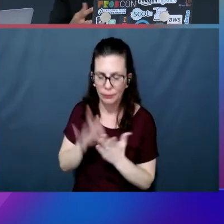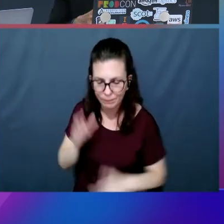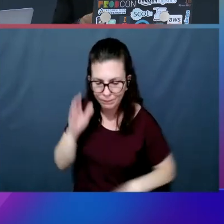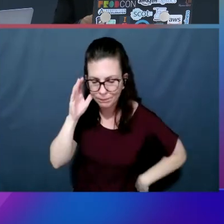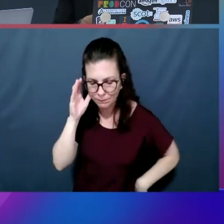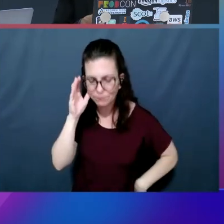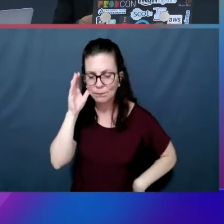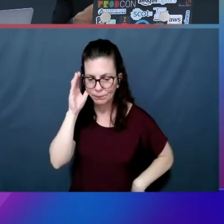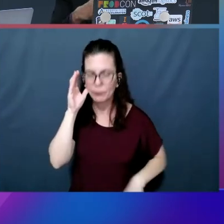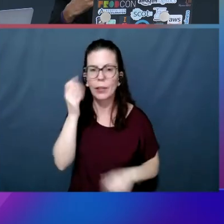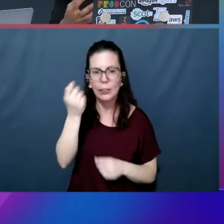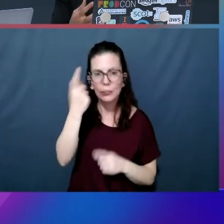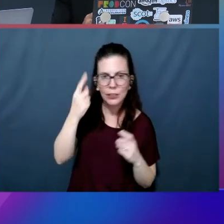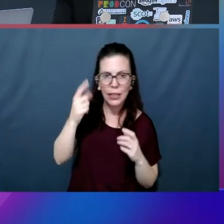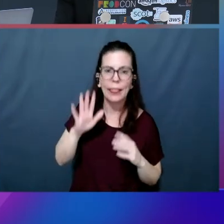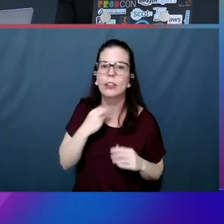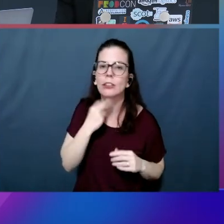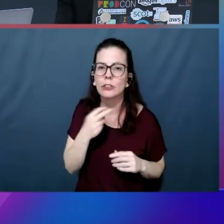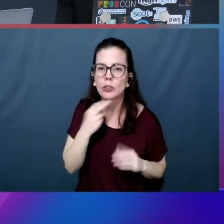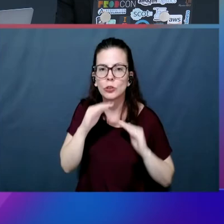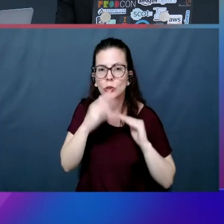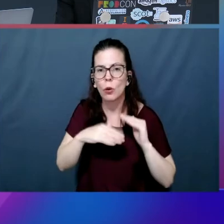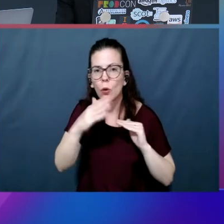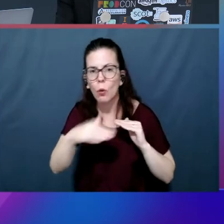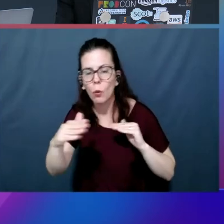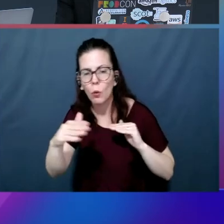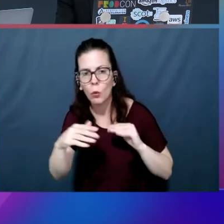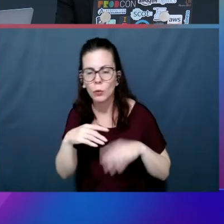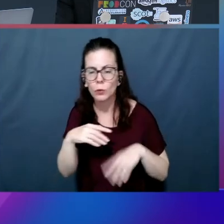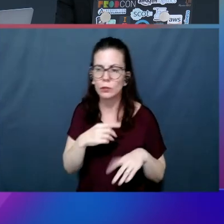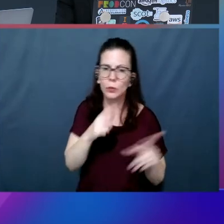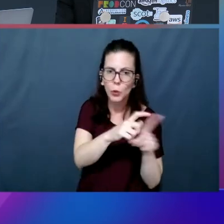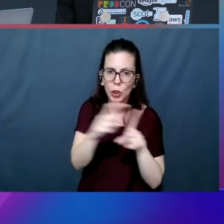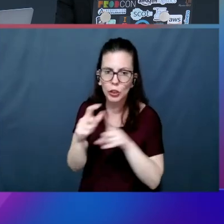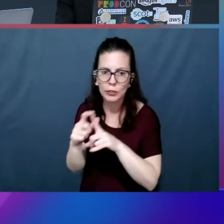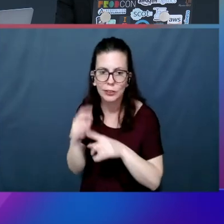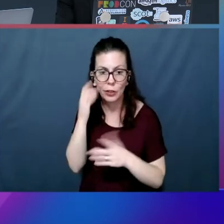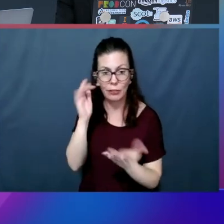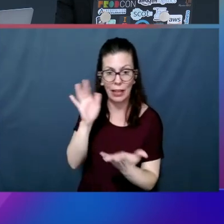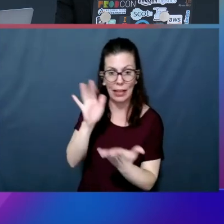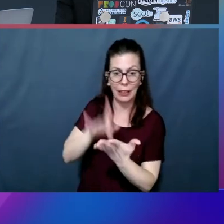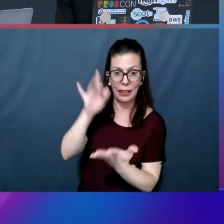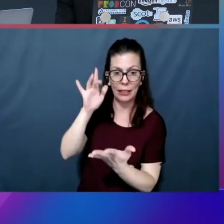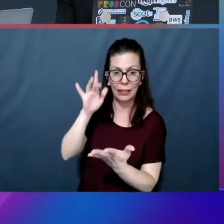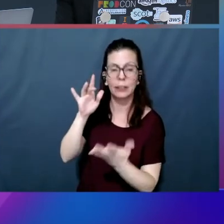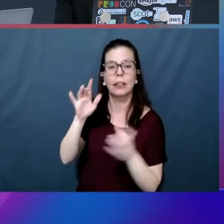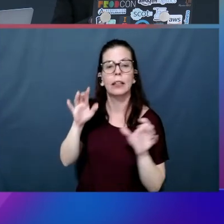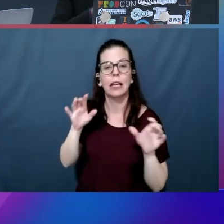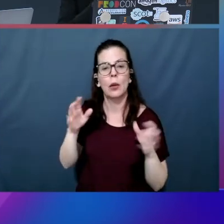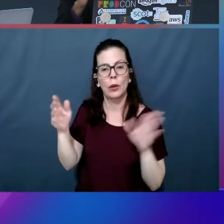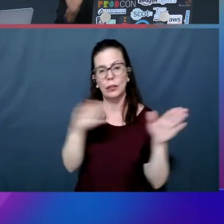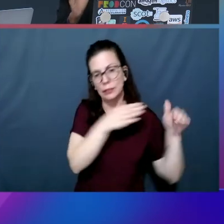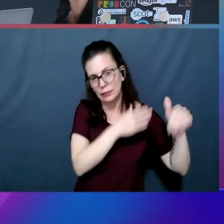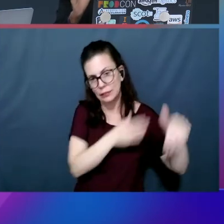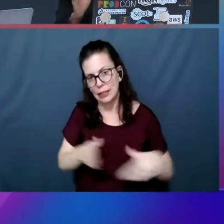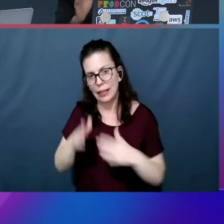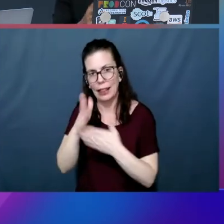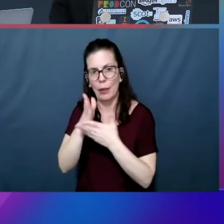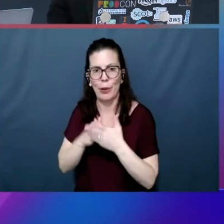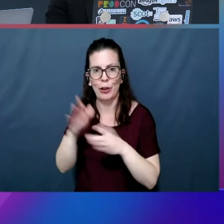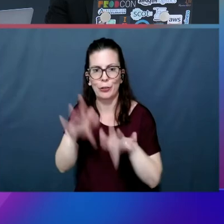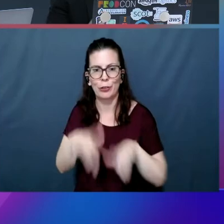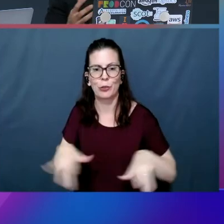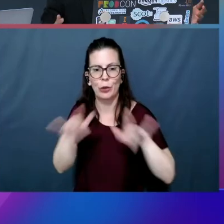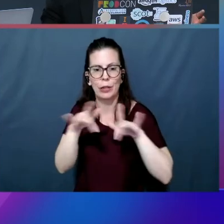tone was during that time, or what they were saying. And if I just click that, it'll actually take me to that part of the recording and it'll play me just that